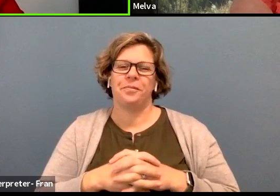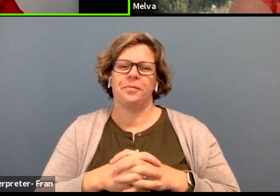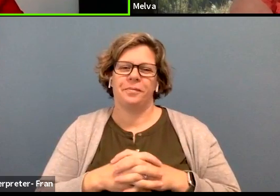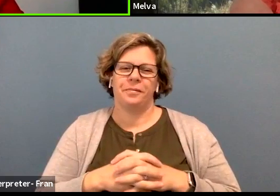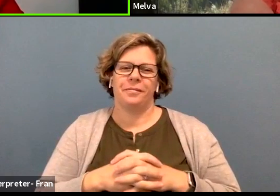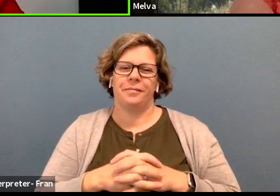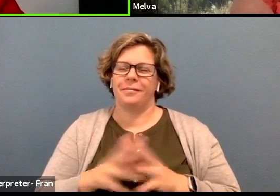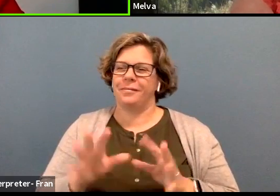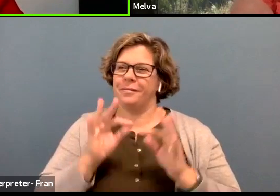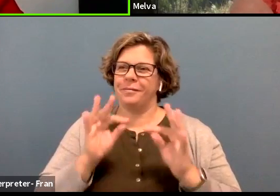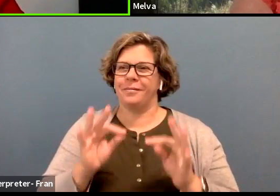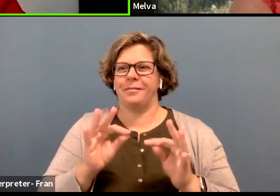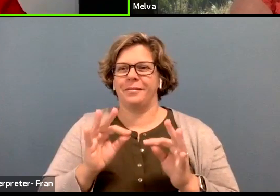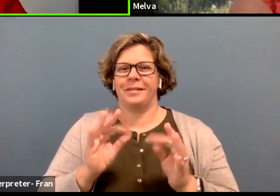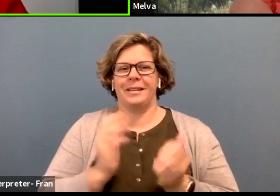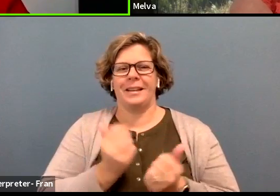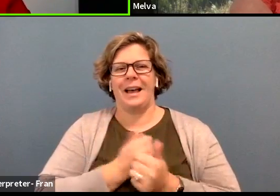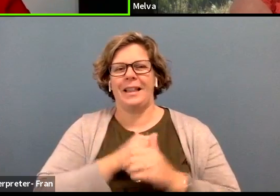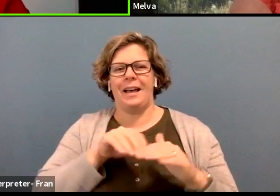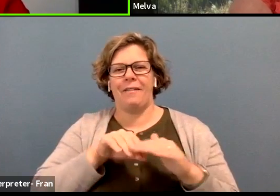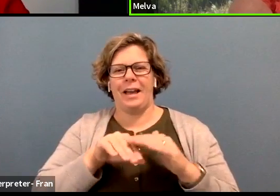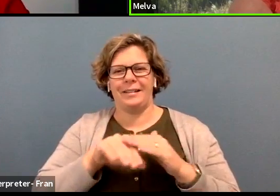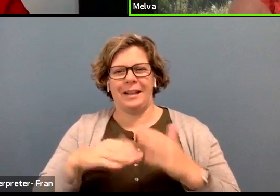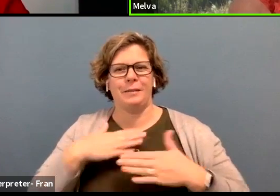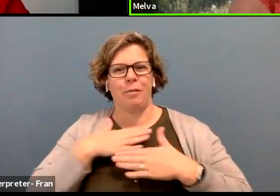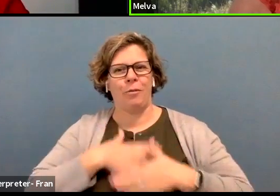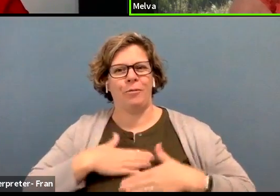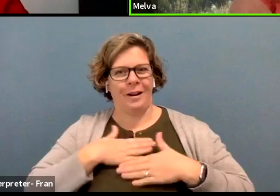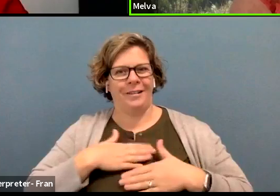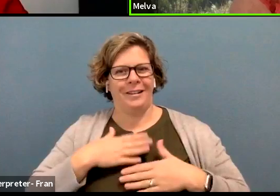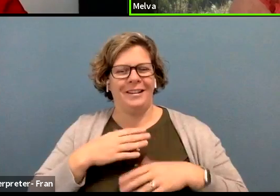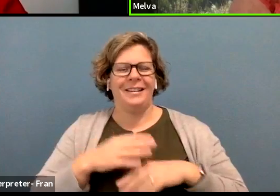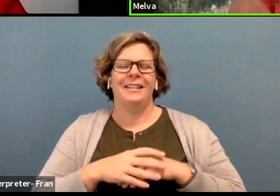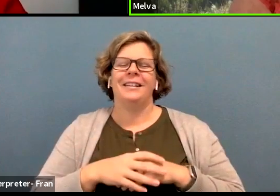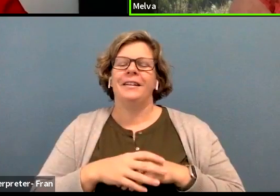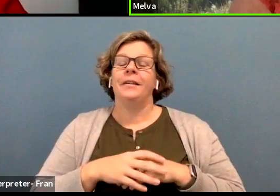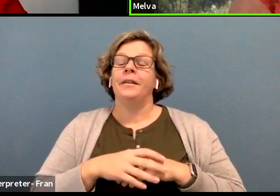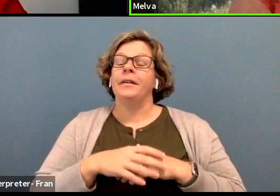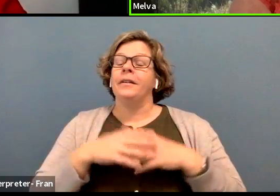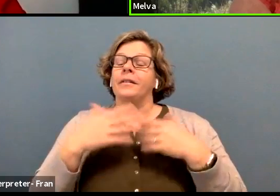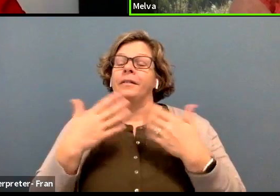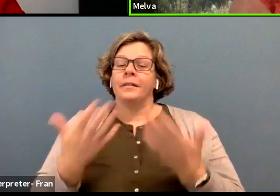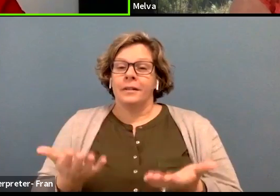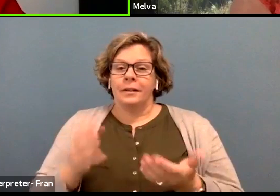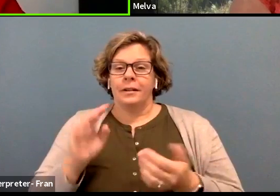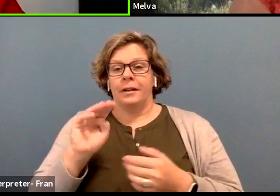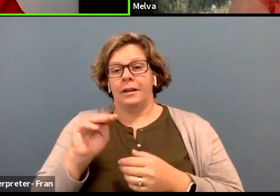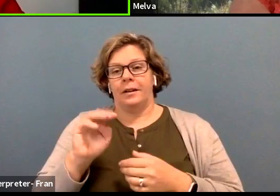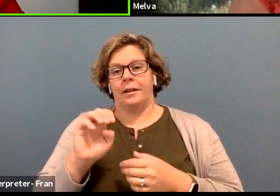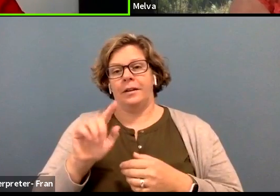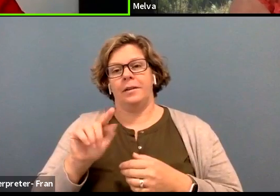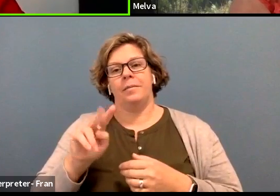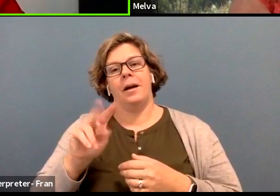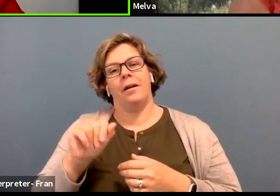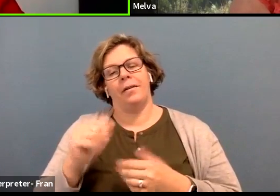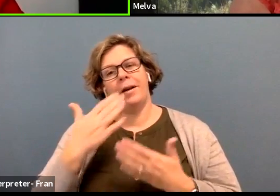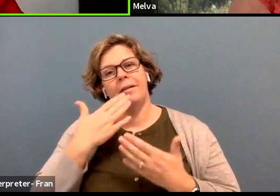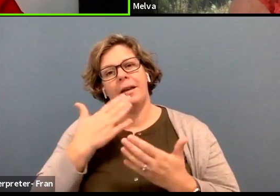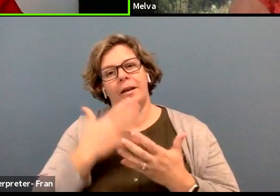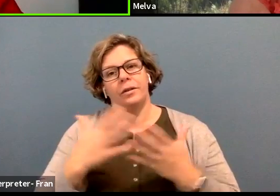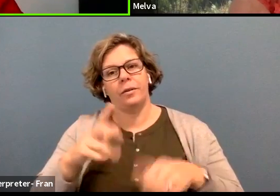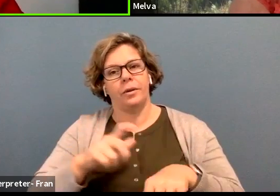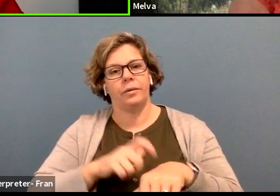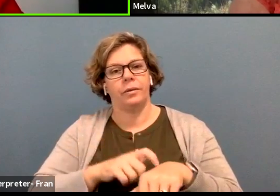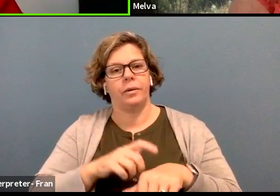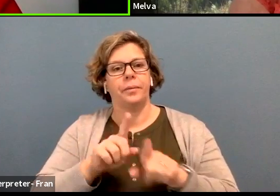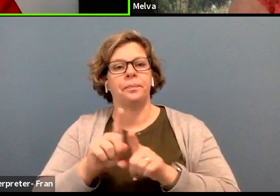Perfect. Love accessible recreation. Yep. All right. Well, Melva, I want to thank you so much for your time and so